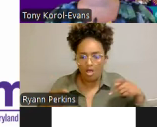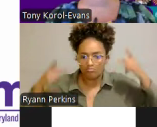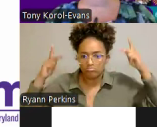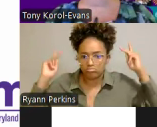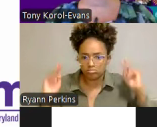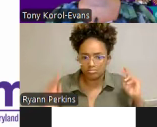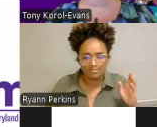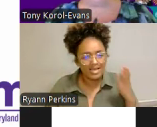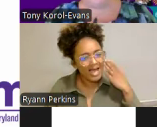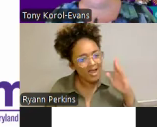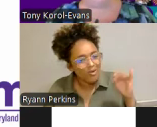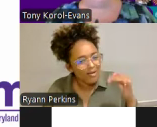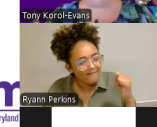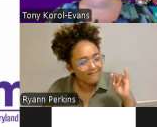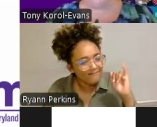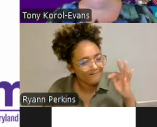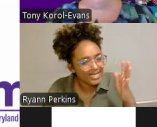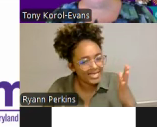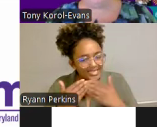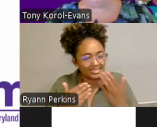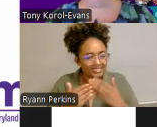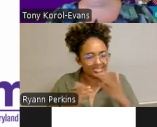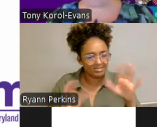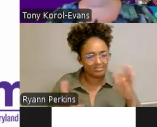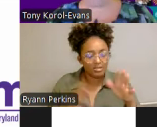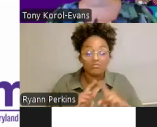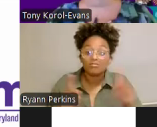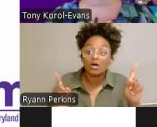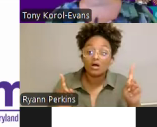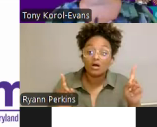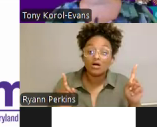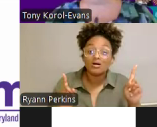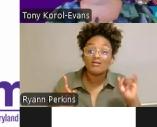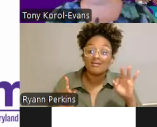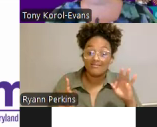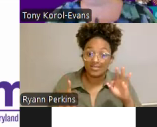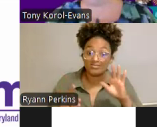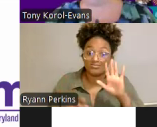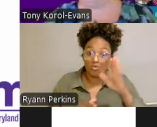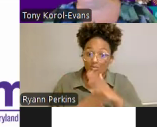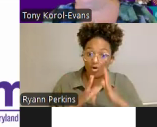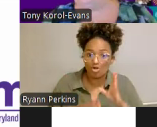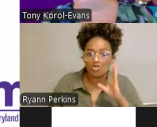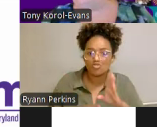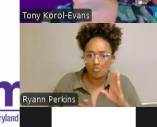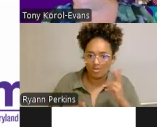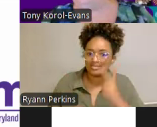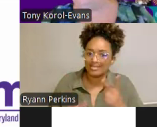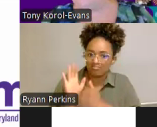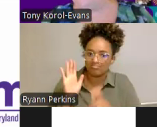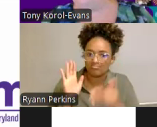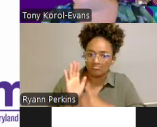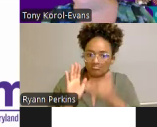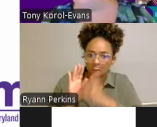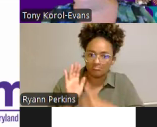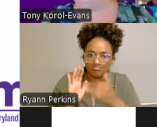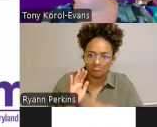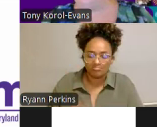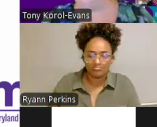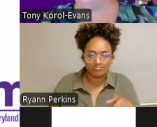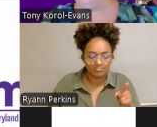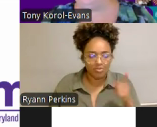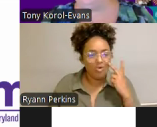Because you're constantly going to be with that person. Somebody said, I just saw it go past. I'm going to go back up to see